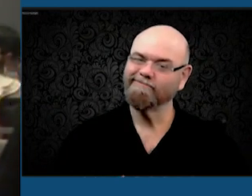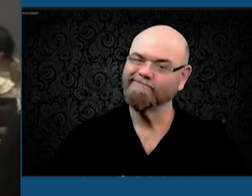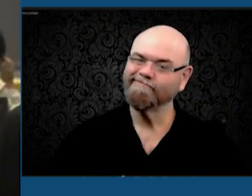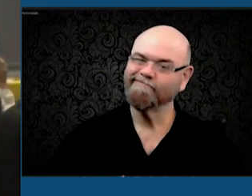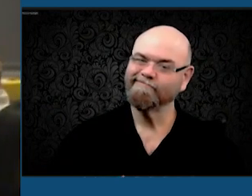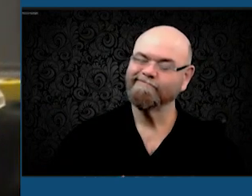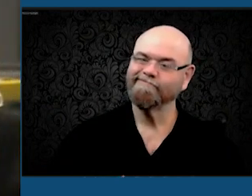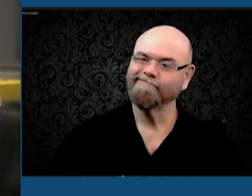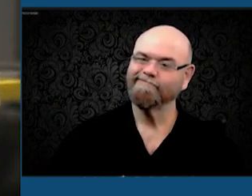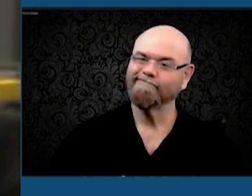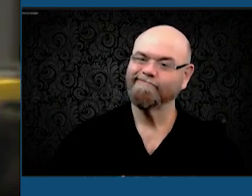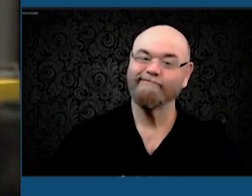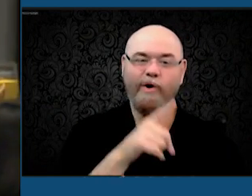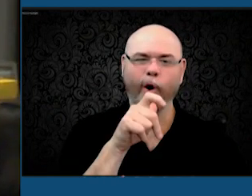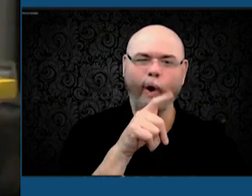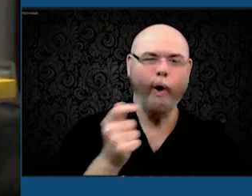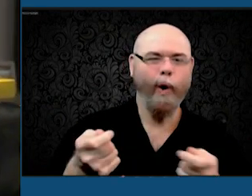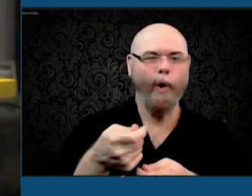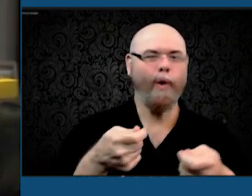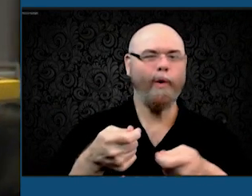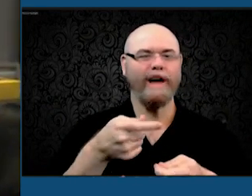Who were you raised by?